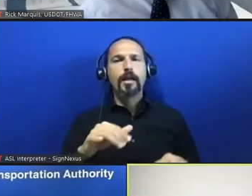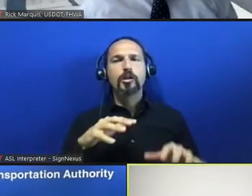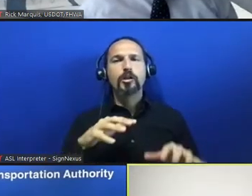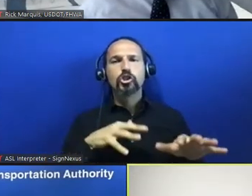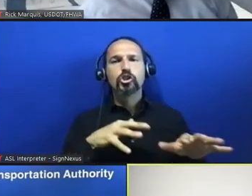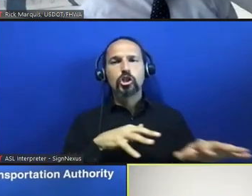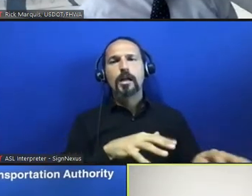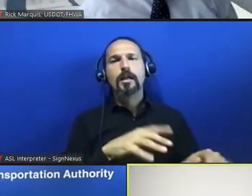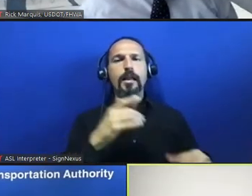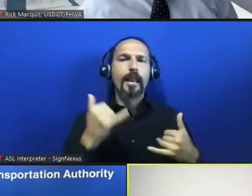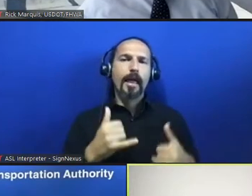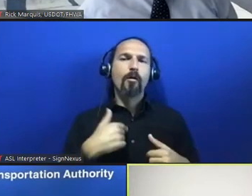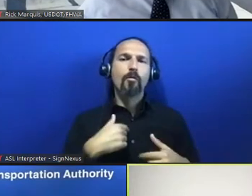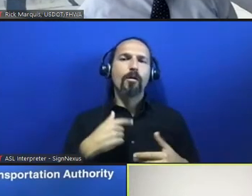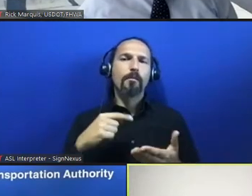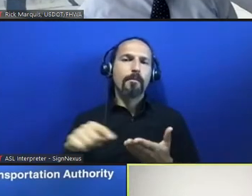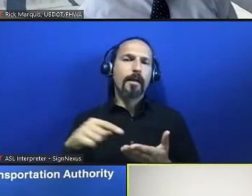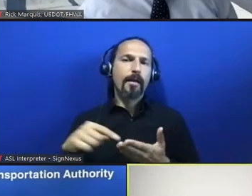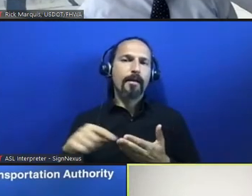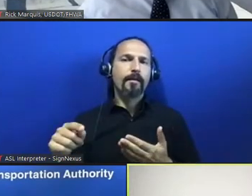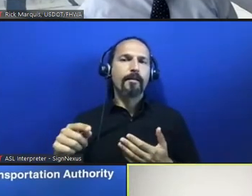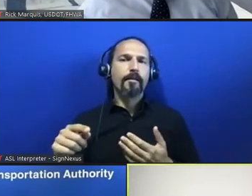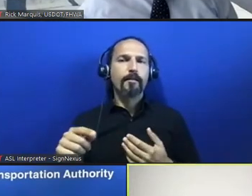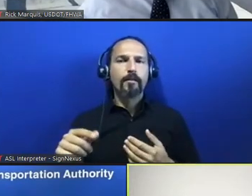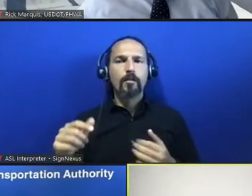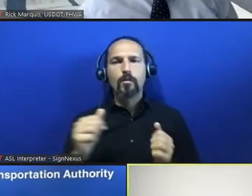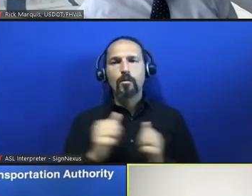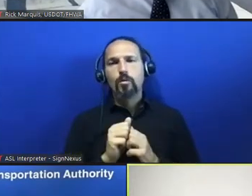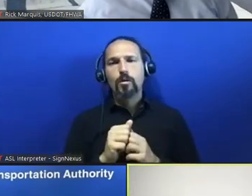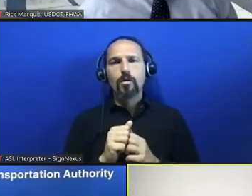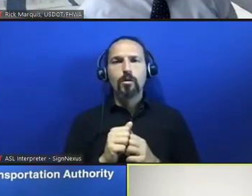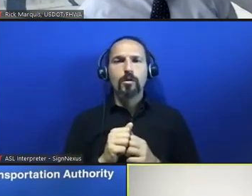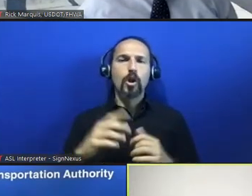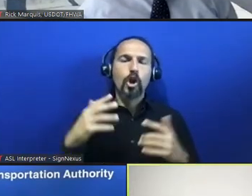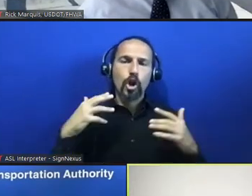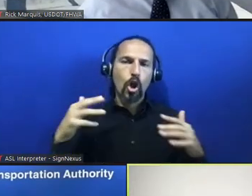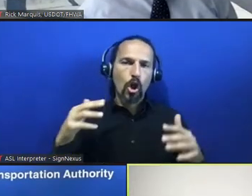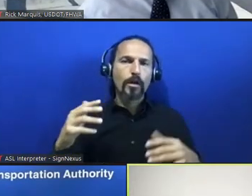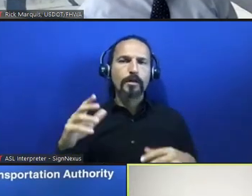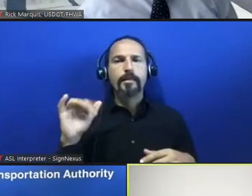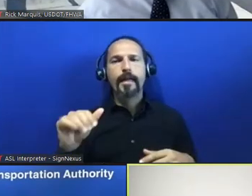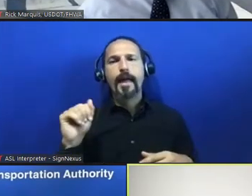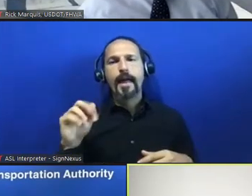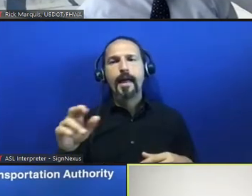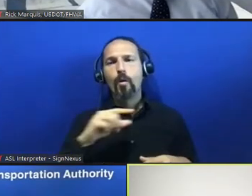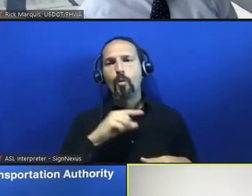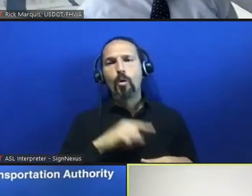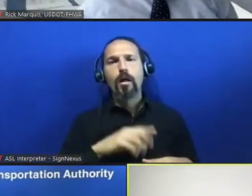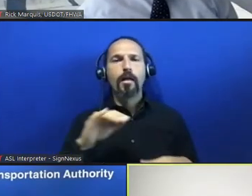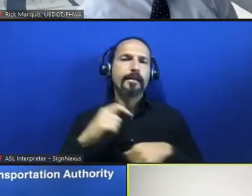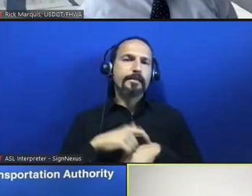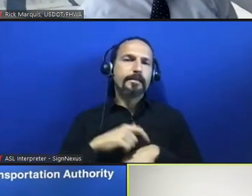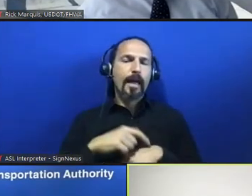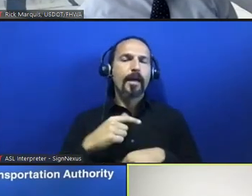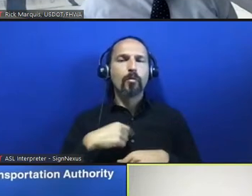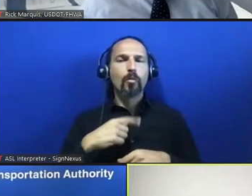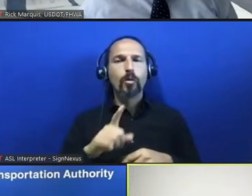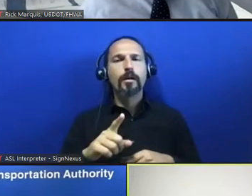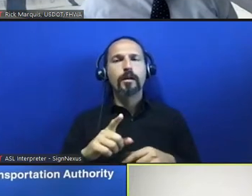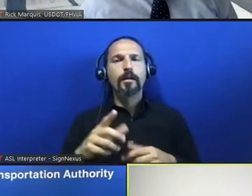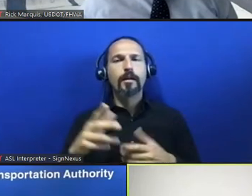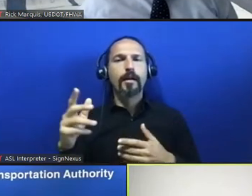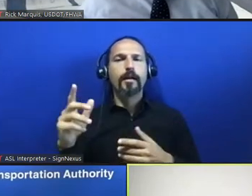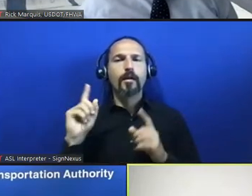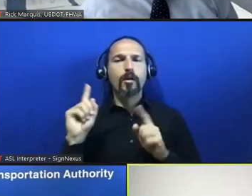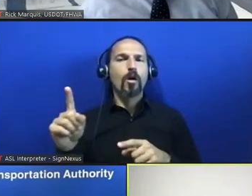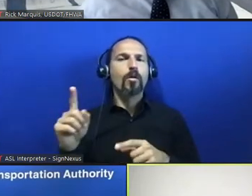it's just that we're paying it for we're paying for it with in this noise and it's air quality and the time we all spend to